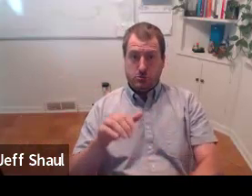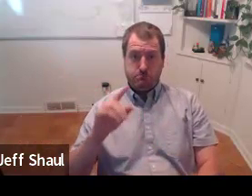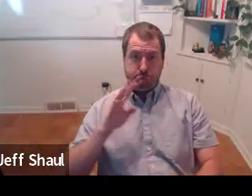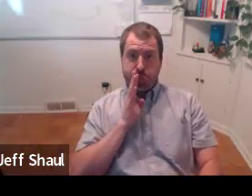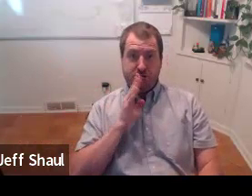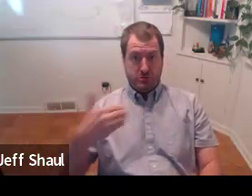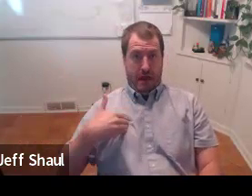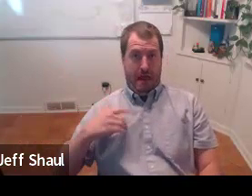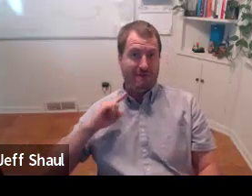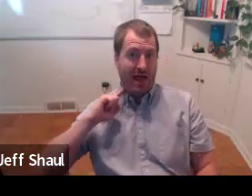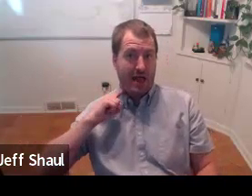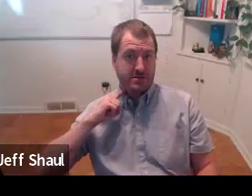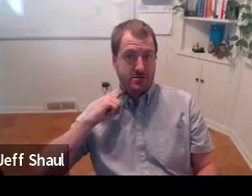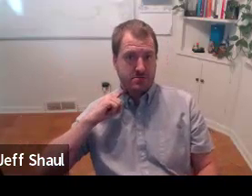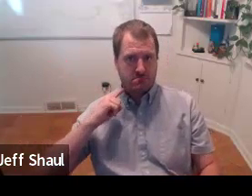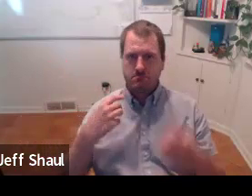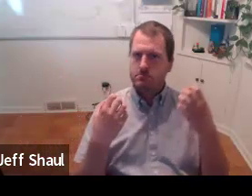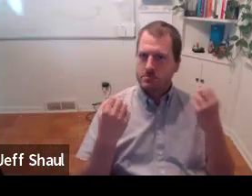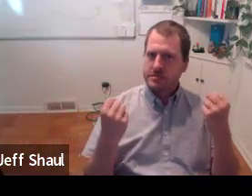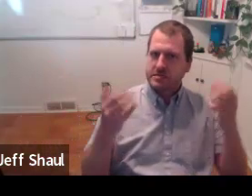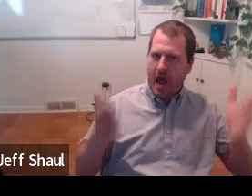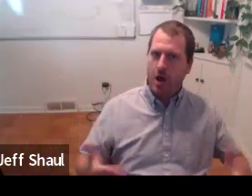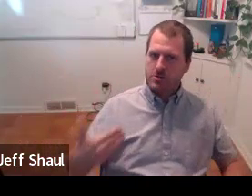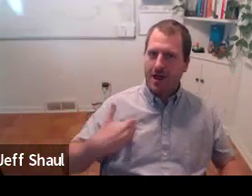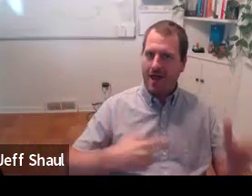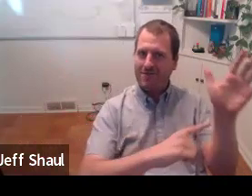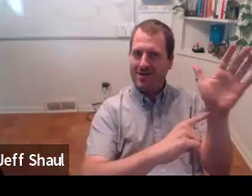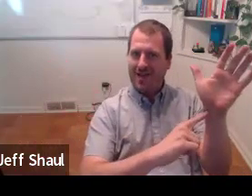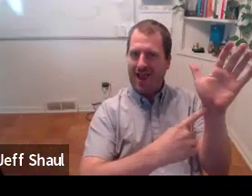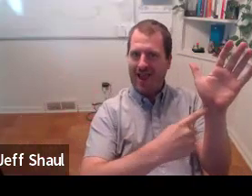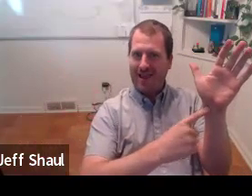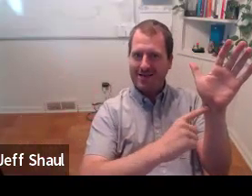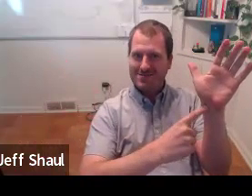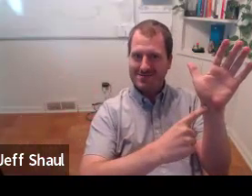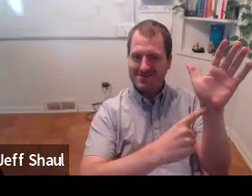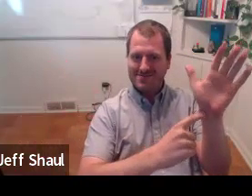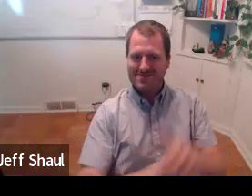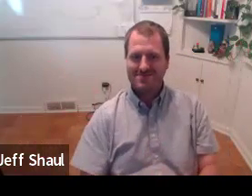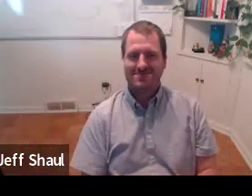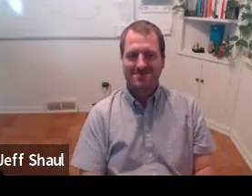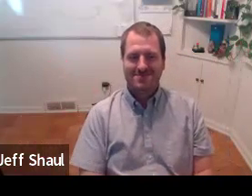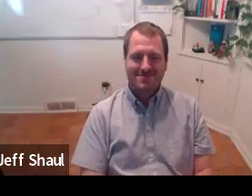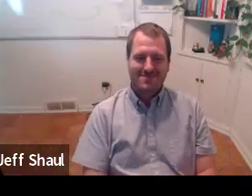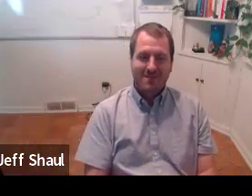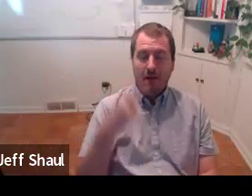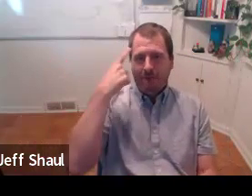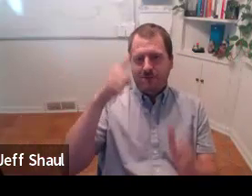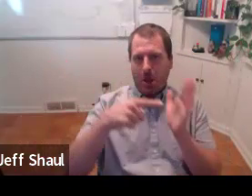Just like in English speaking, they have accents. There's many signers that have accents as well.